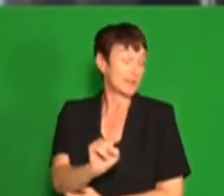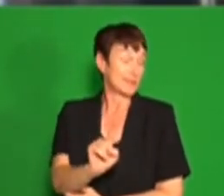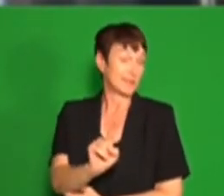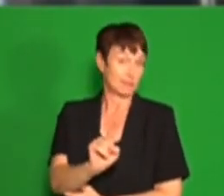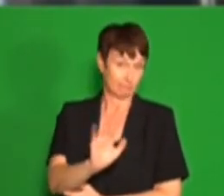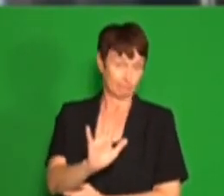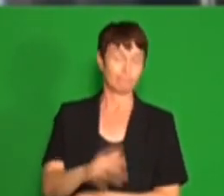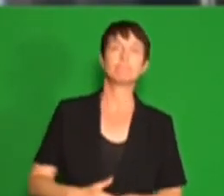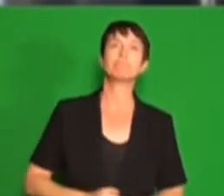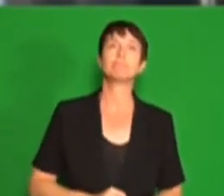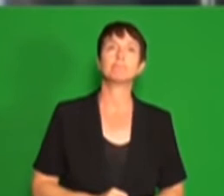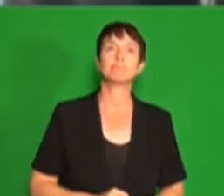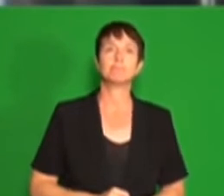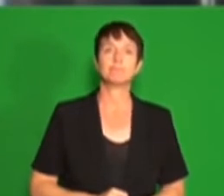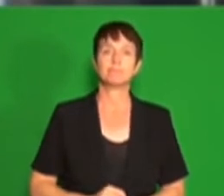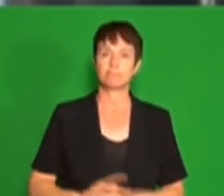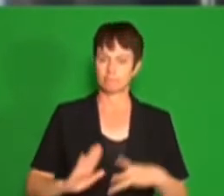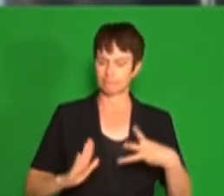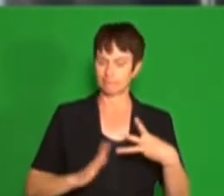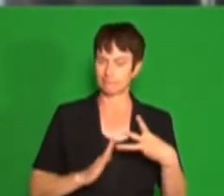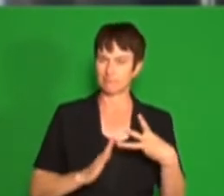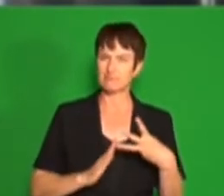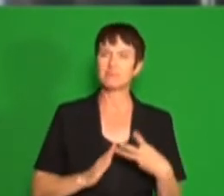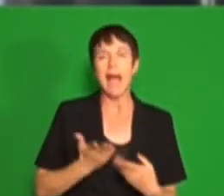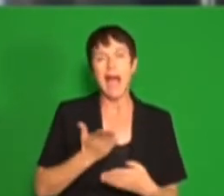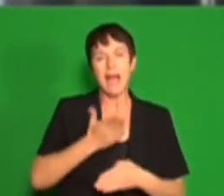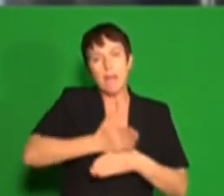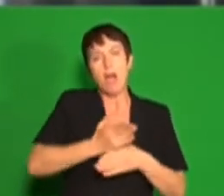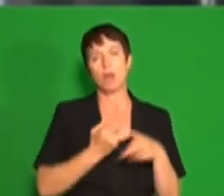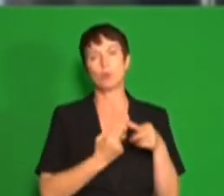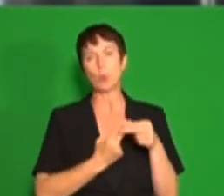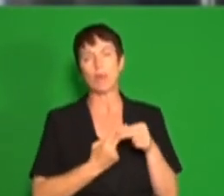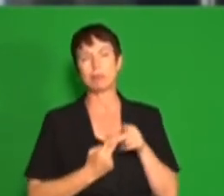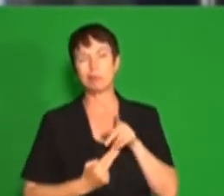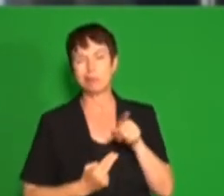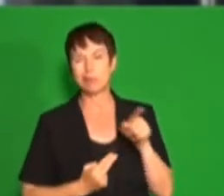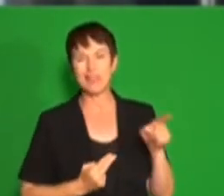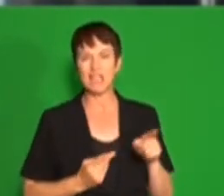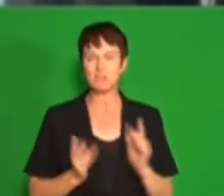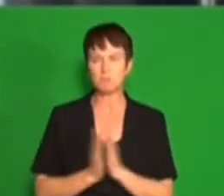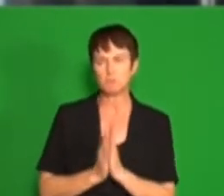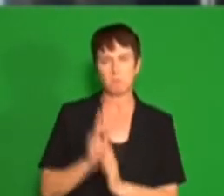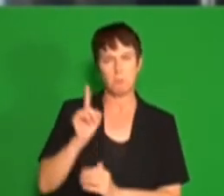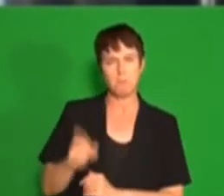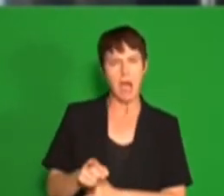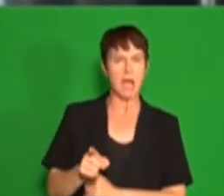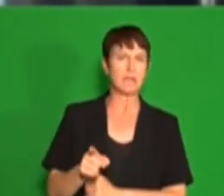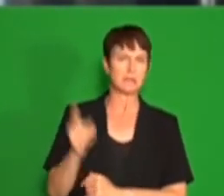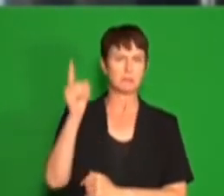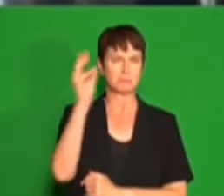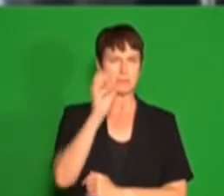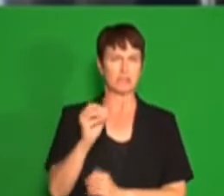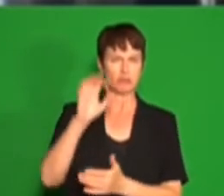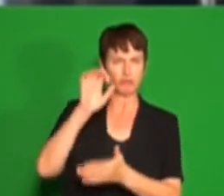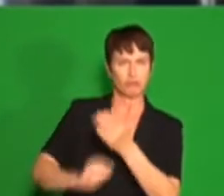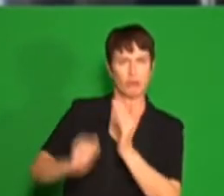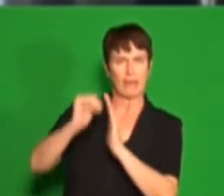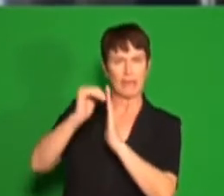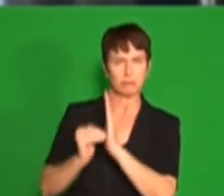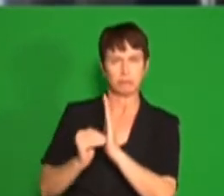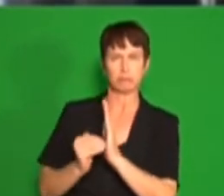outlook. Calls by labor for a rate cut, they have been dealt quite extensively in the statement.